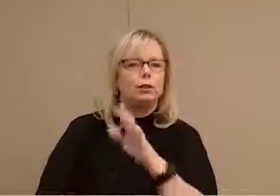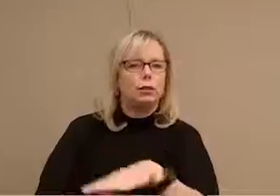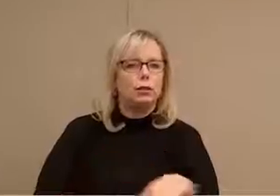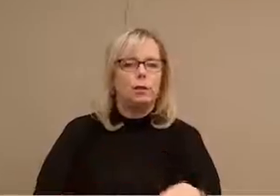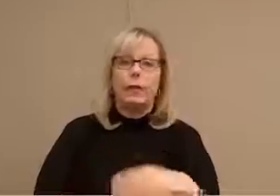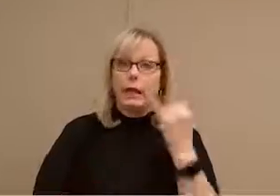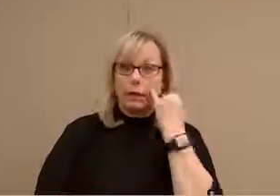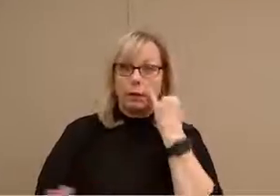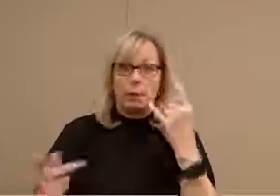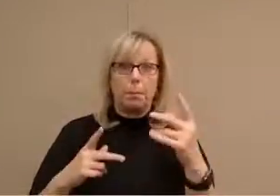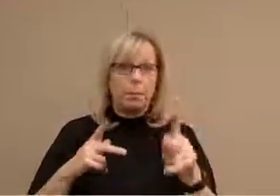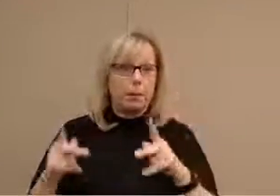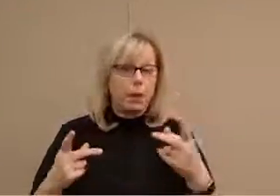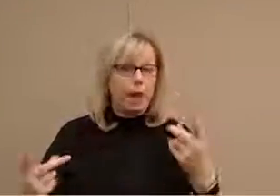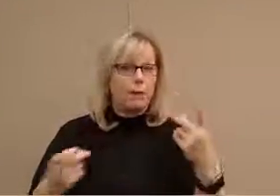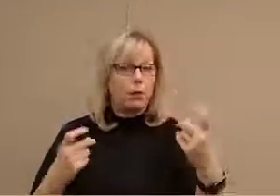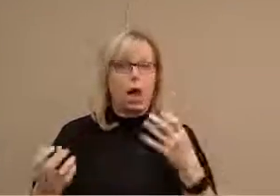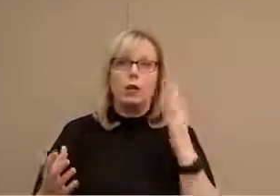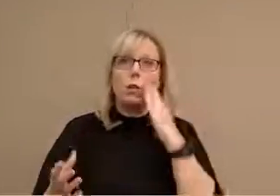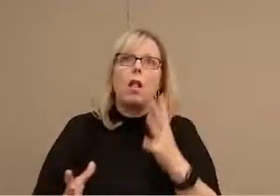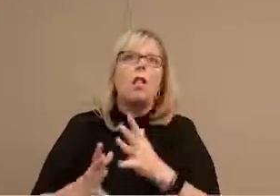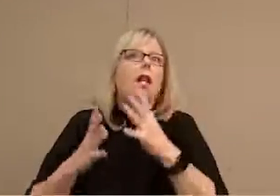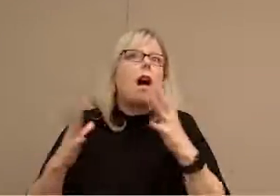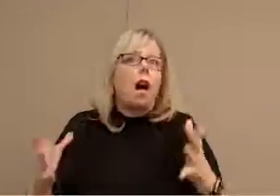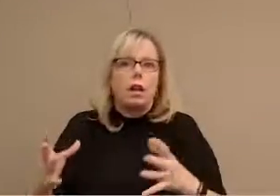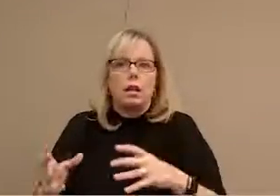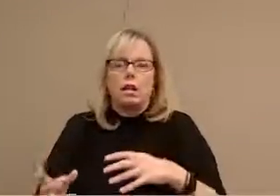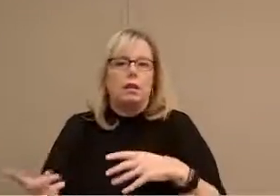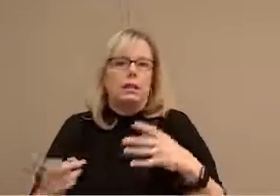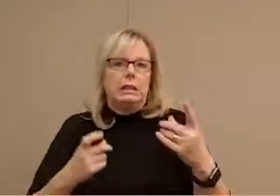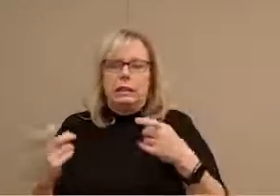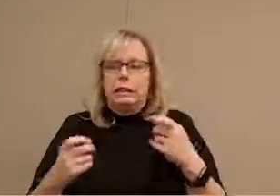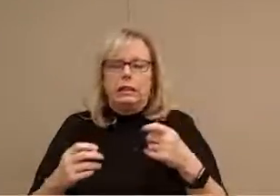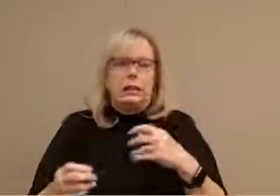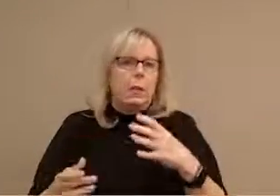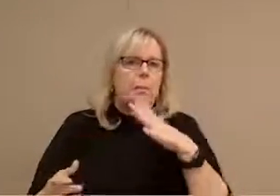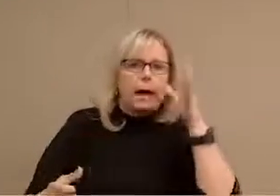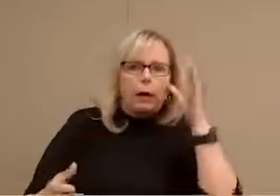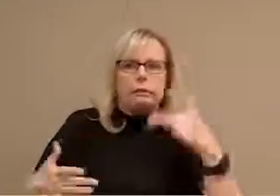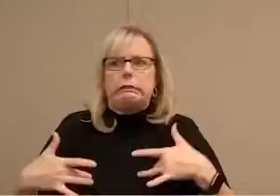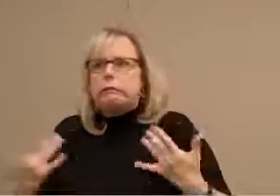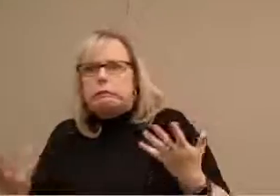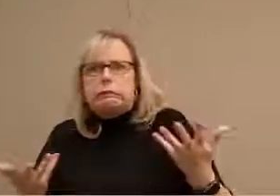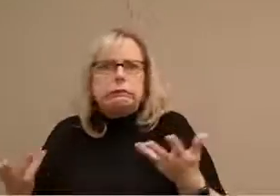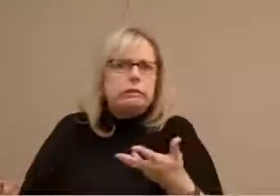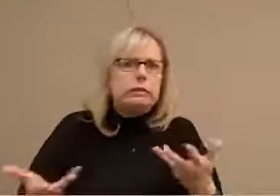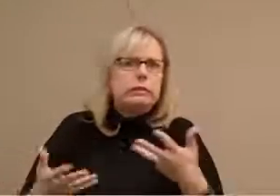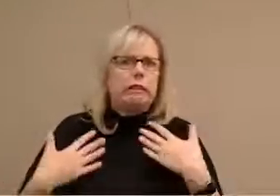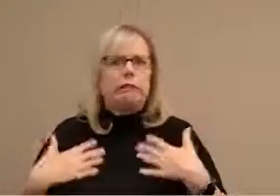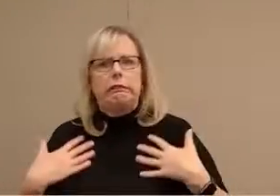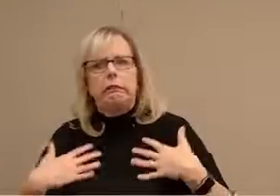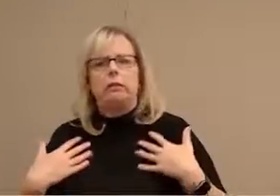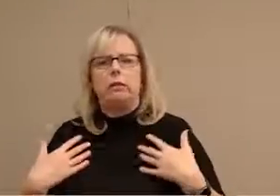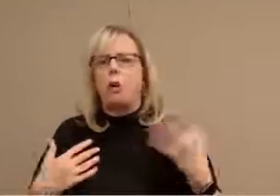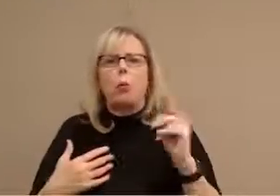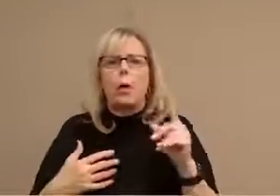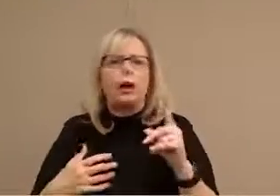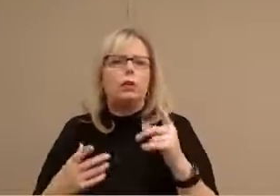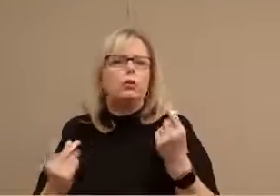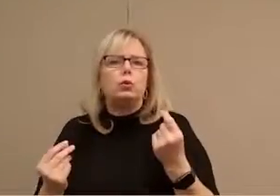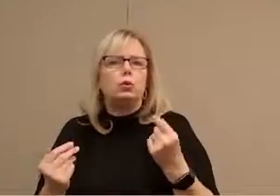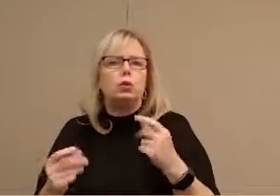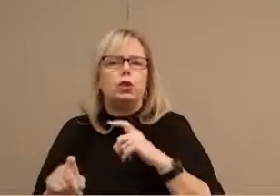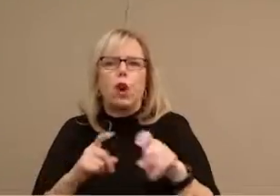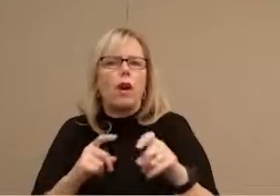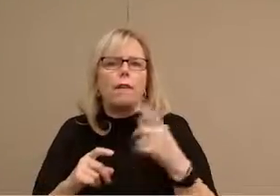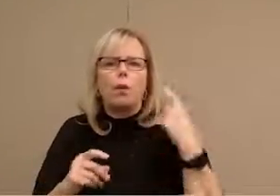people have questions, because I know there are a lot of numbers out there of parents who are hesitant, where should they go to find